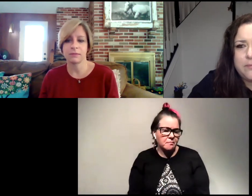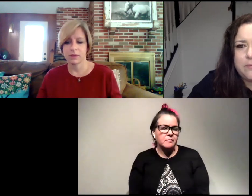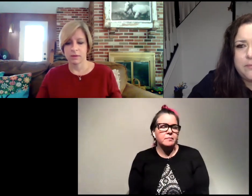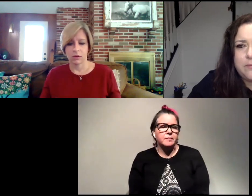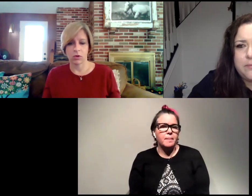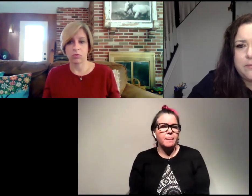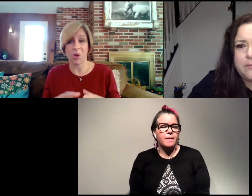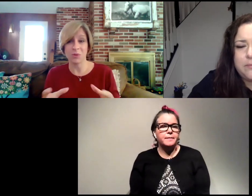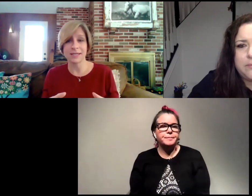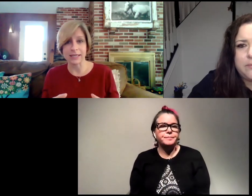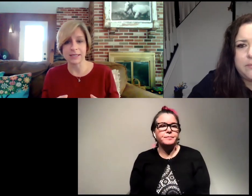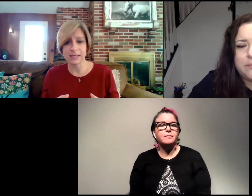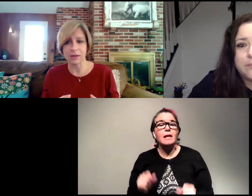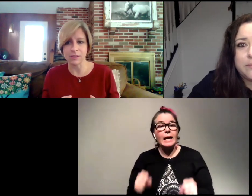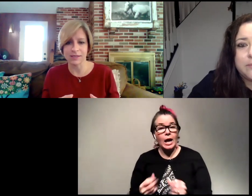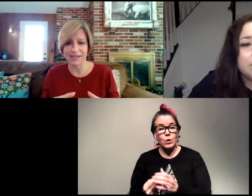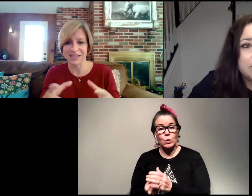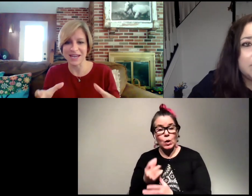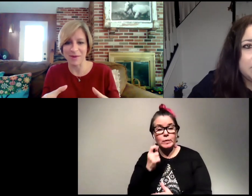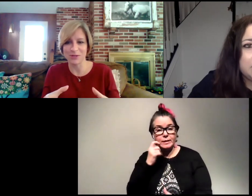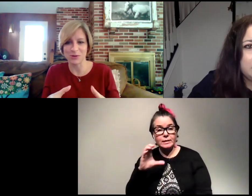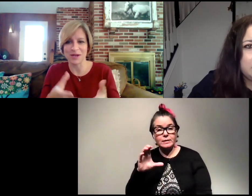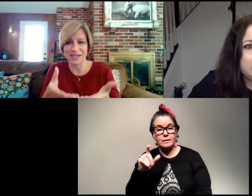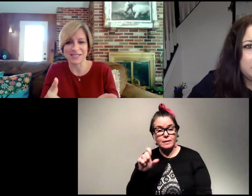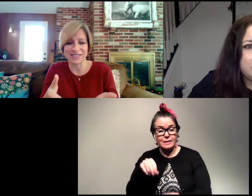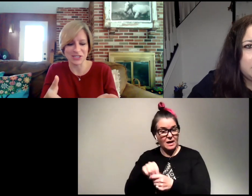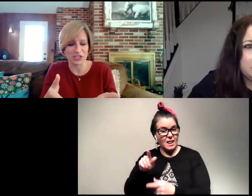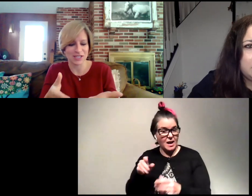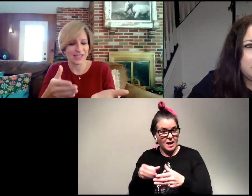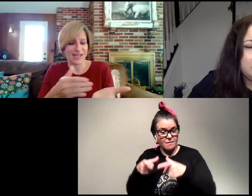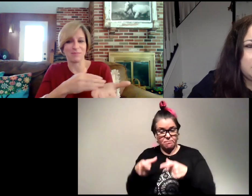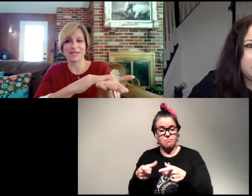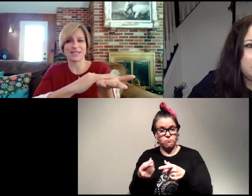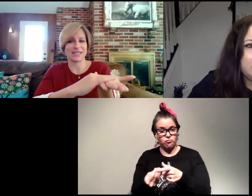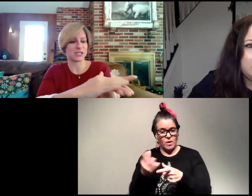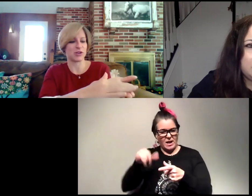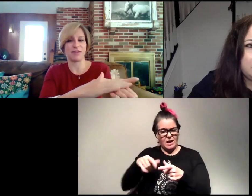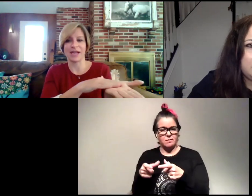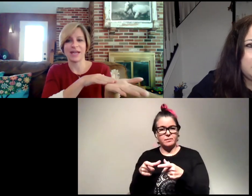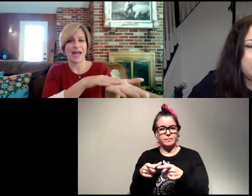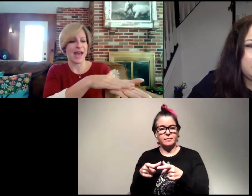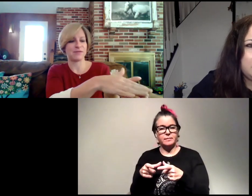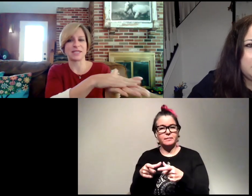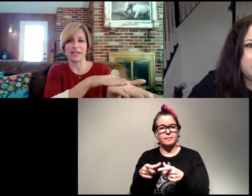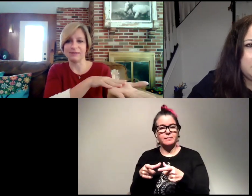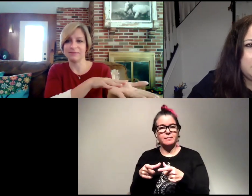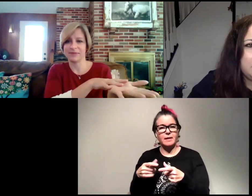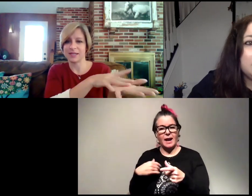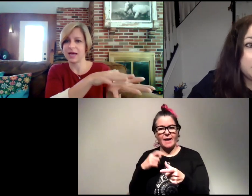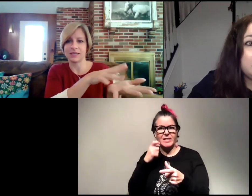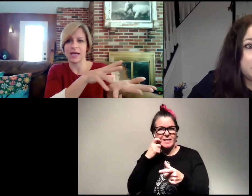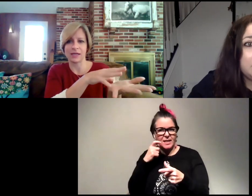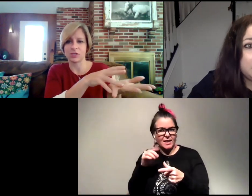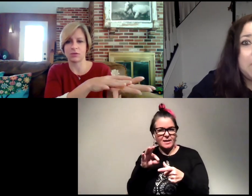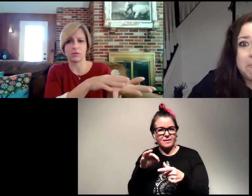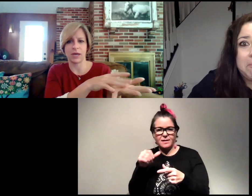can grow skin cells in a laboratory, in a dish, and basically sort of like have skin that's